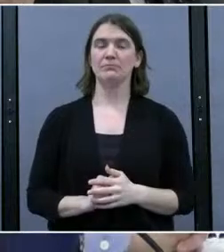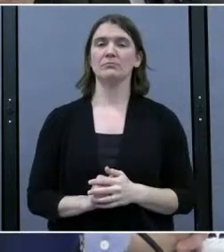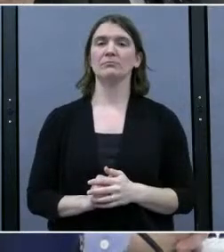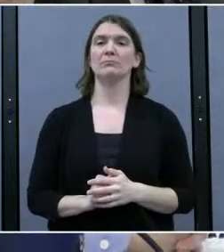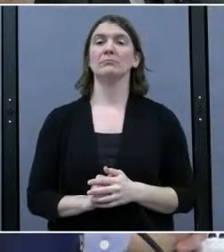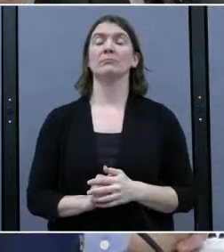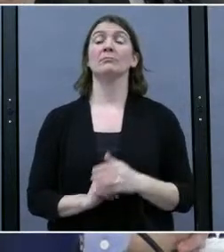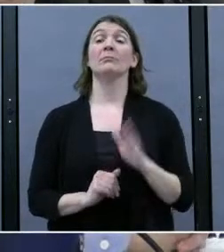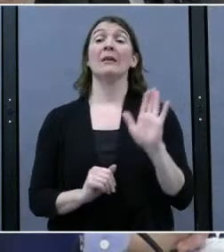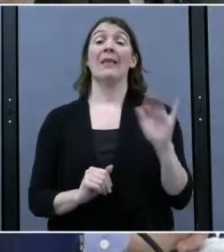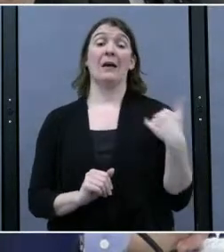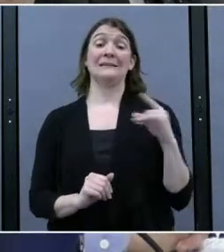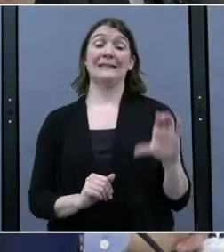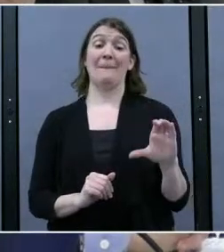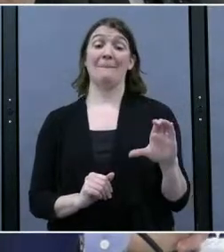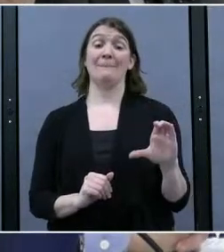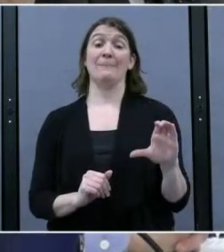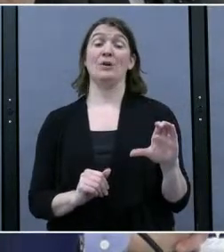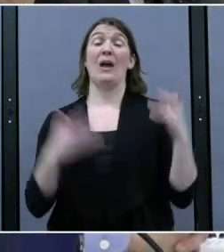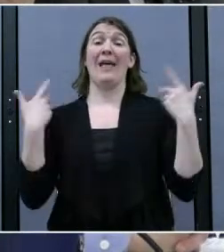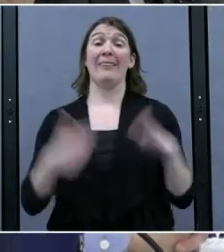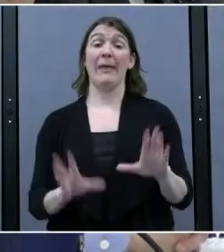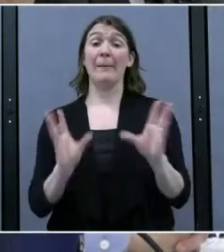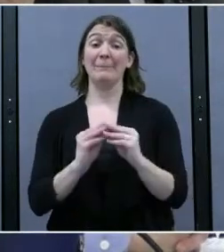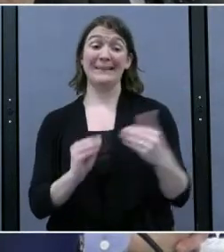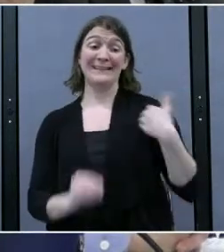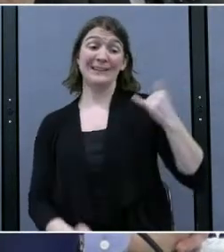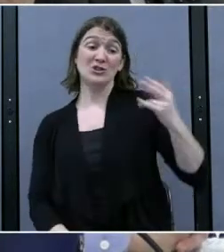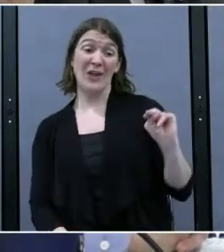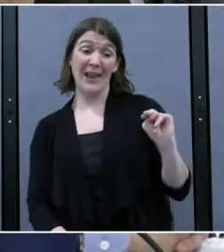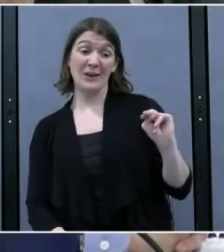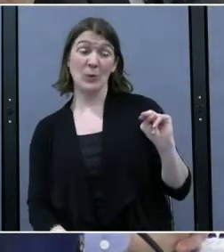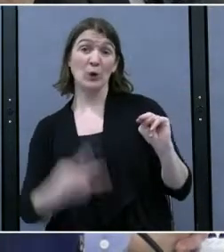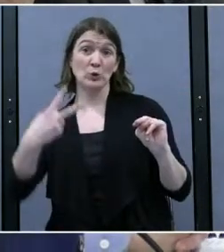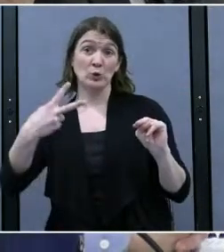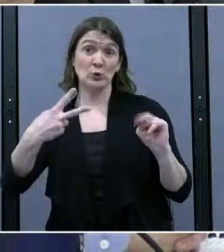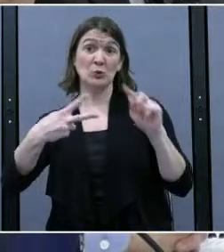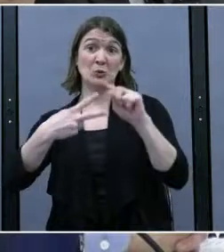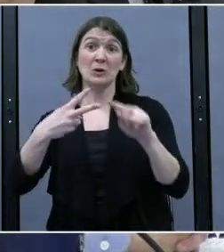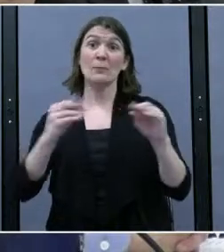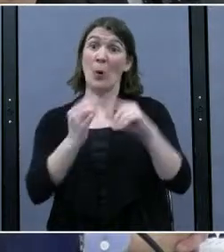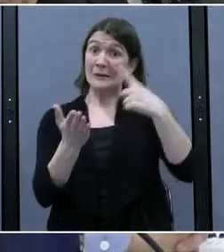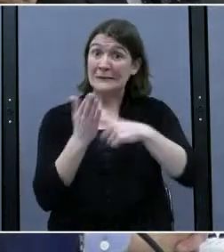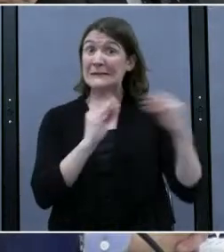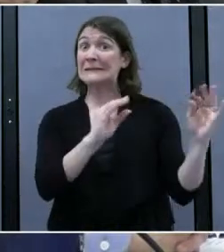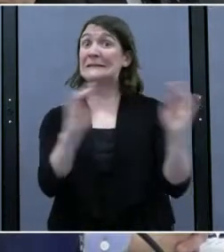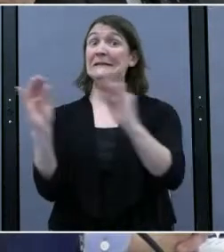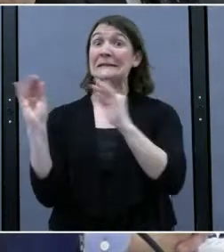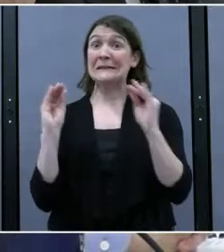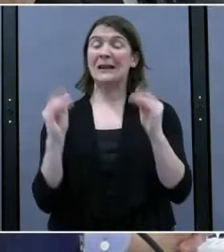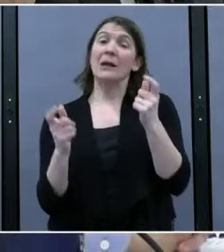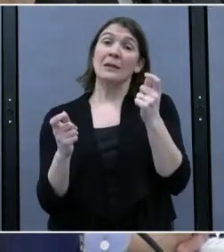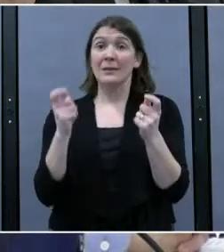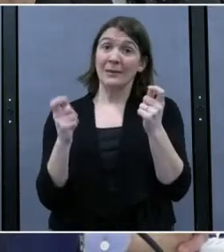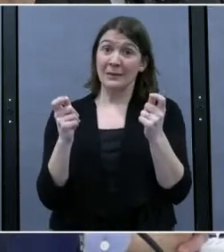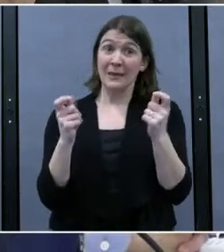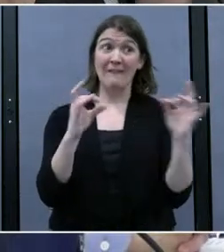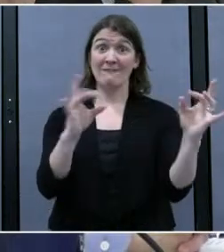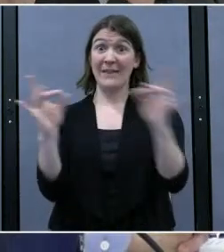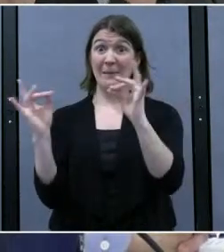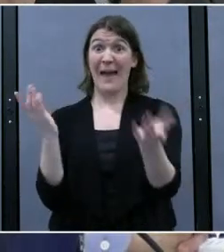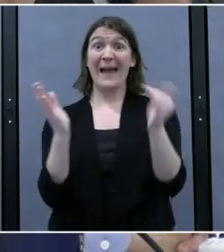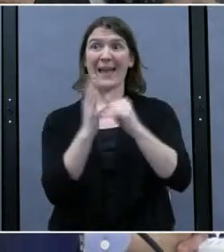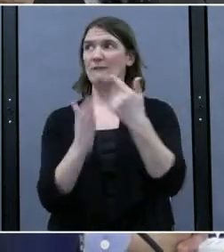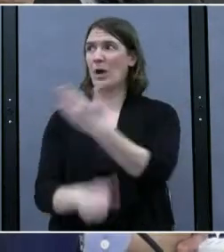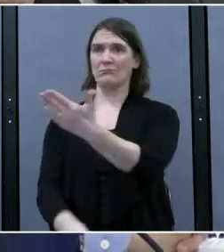had 2 meetings in January where there was further consideration of this now revised budget, took feedback from